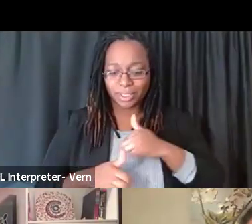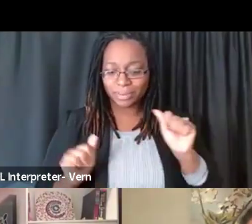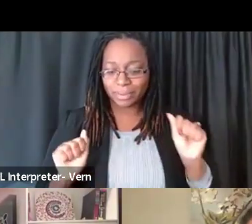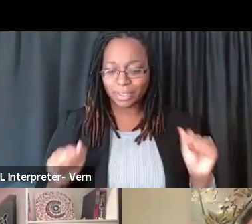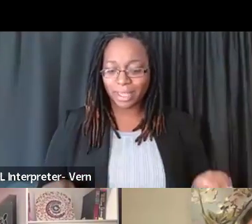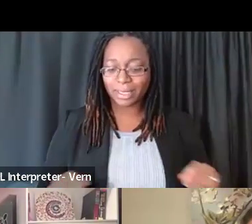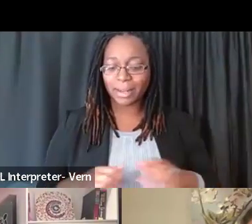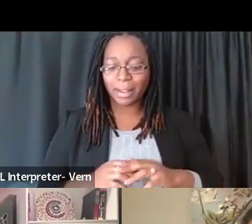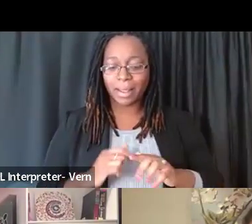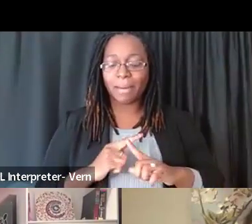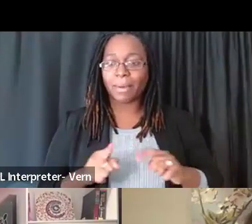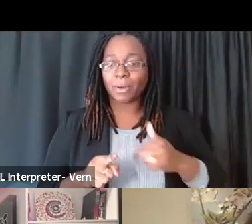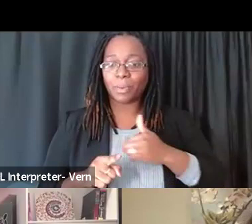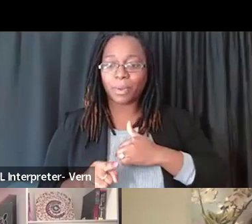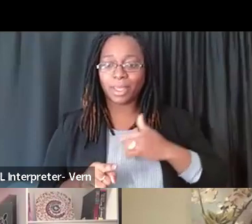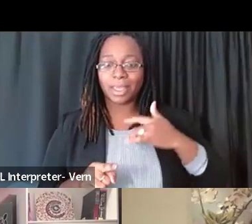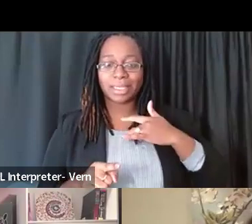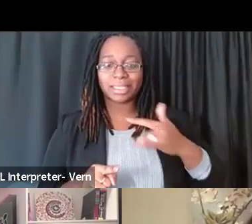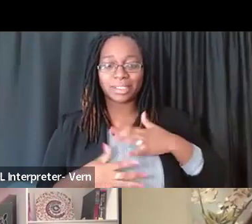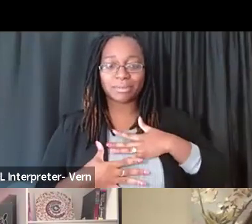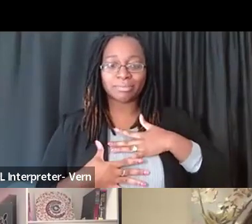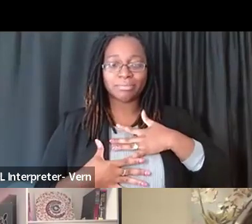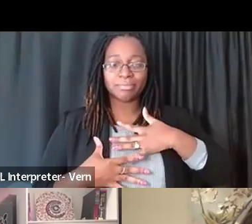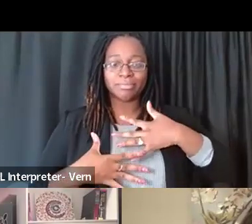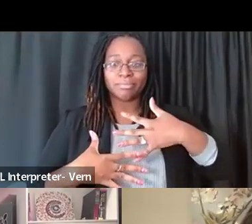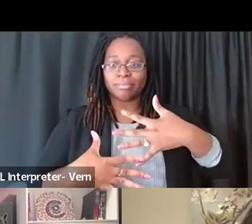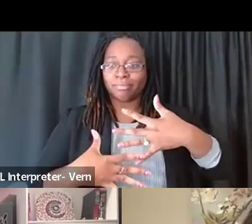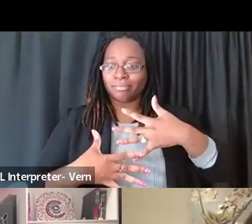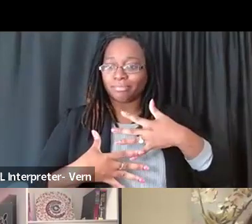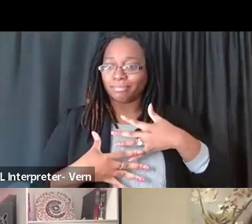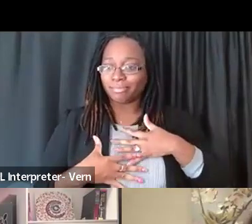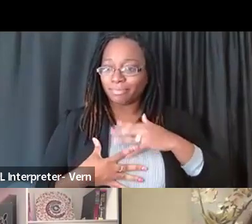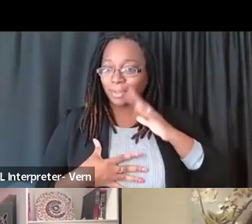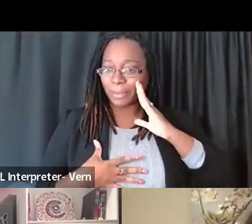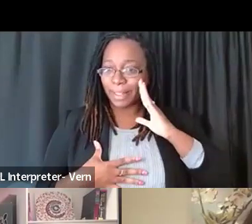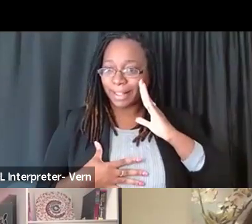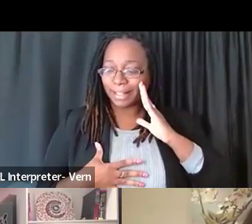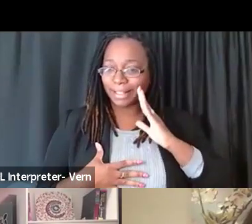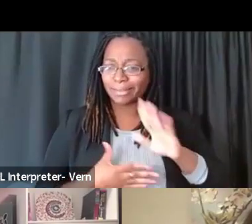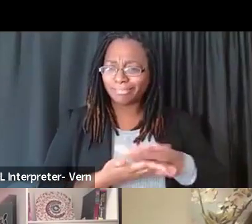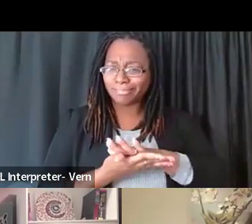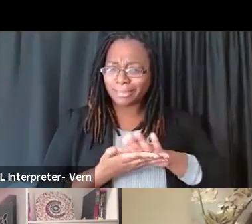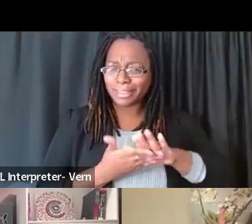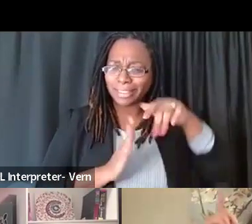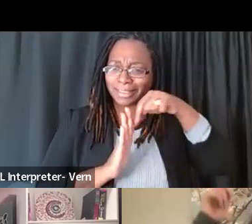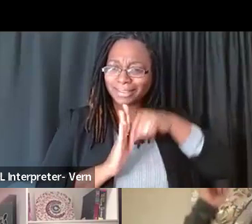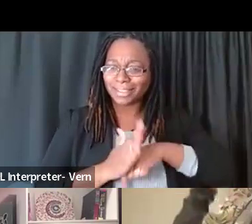just we inhale up and then clap, but just we'll just do it together. A nice inhale.